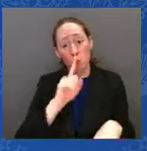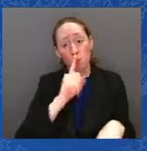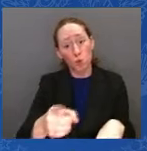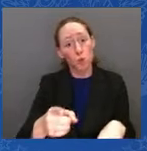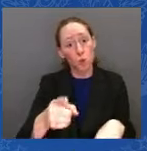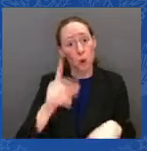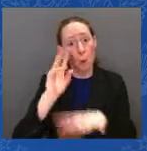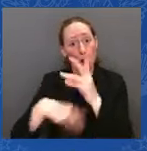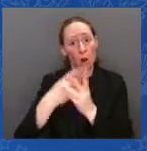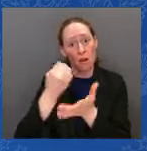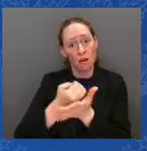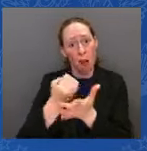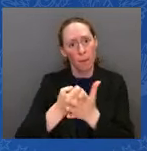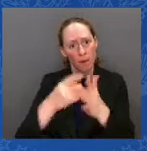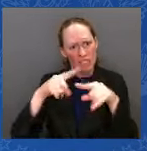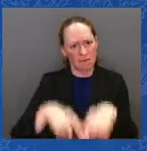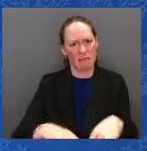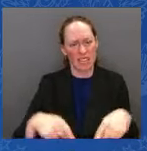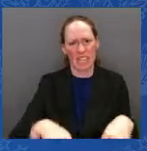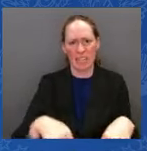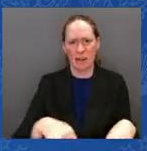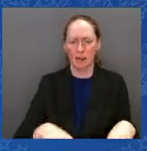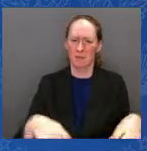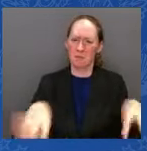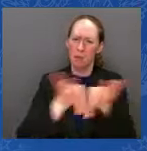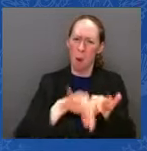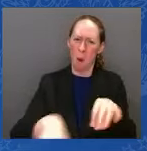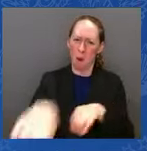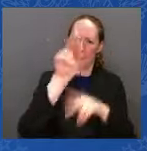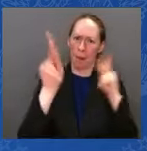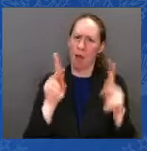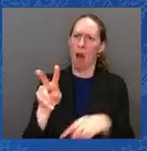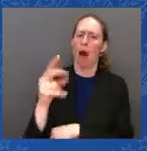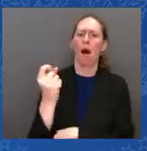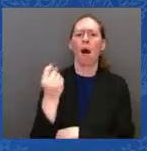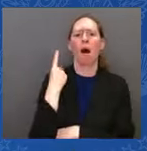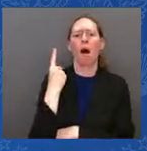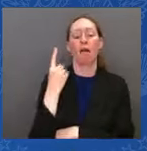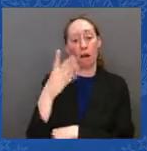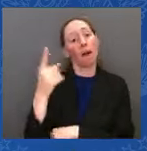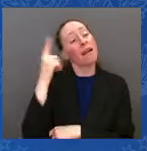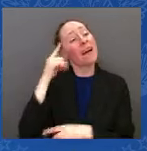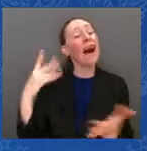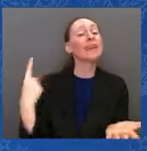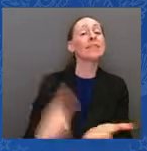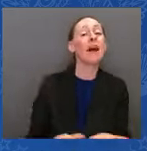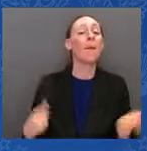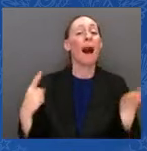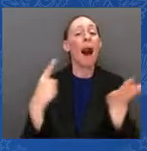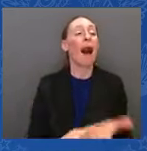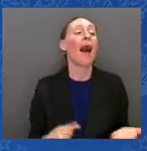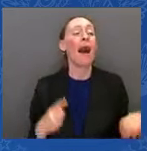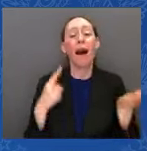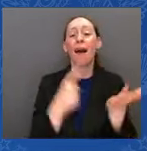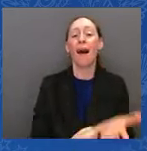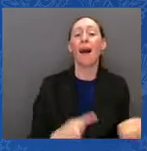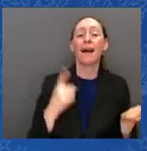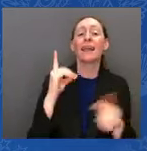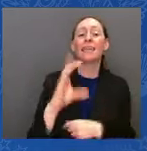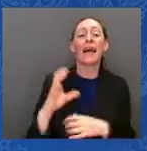at stake. This isn't just a theoretical debate going on in Washington. The decisions we make are going to have real impact on real people's